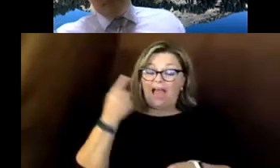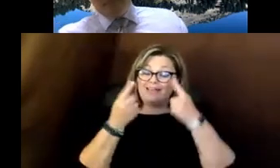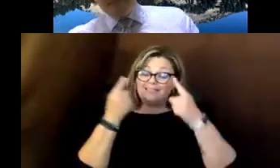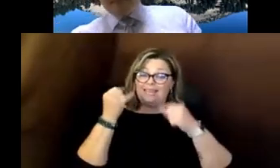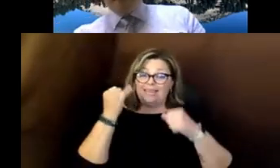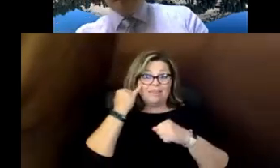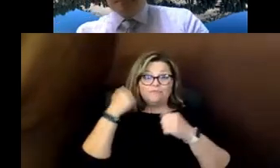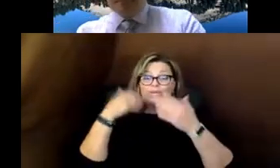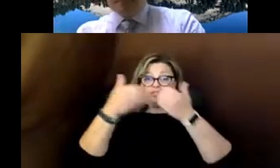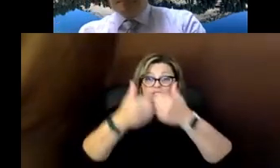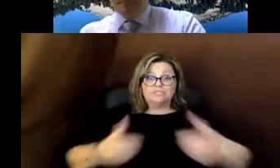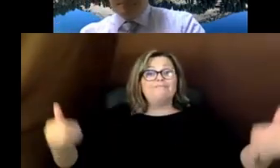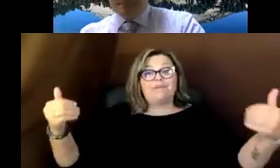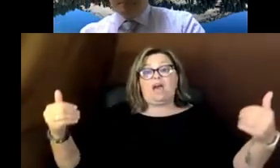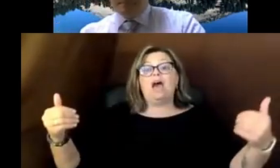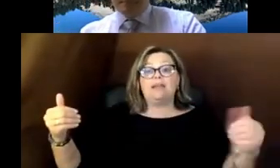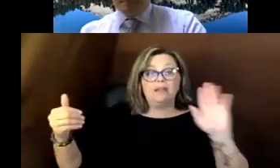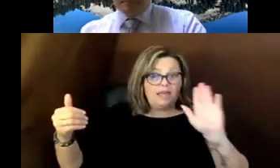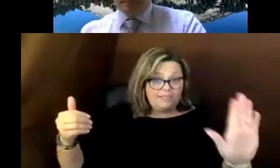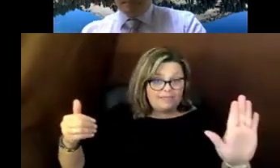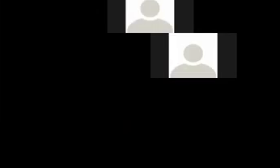we decentralized the treatment